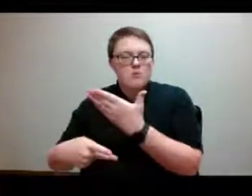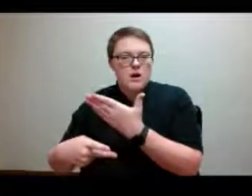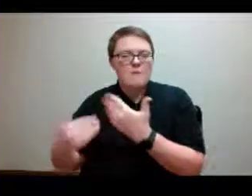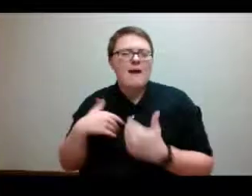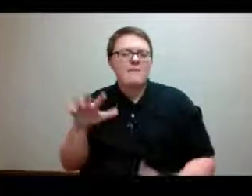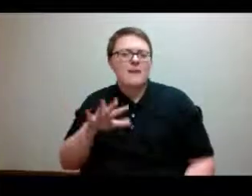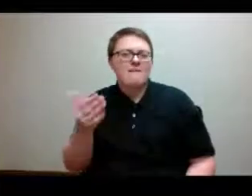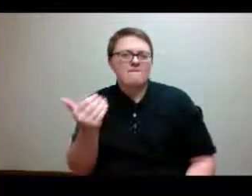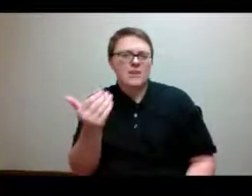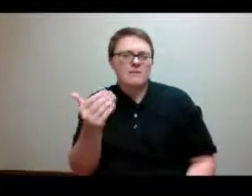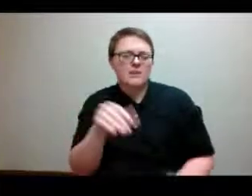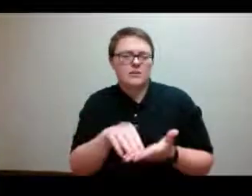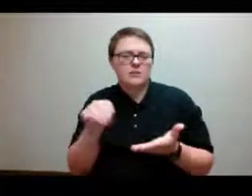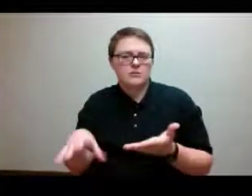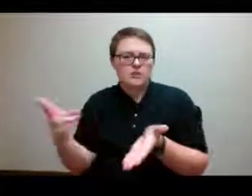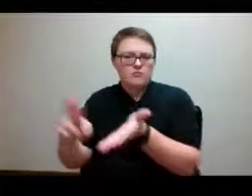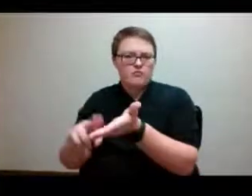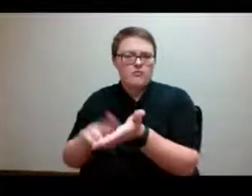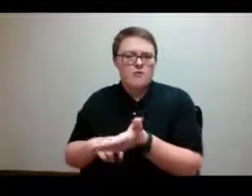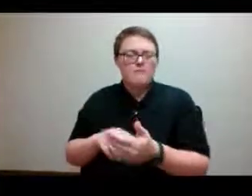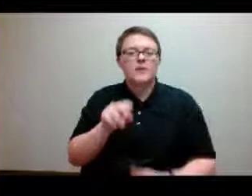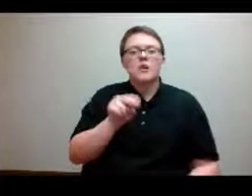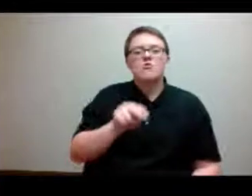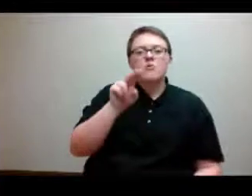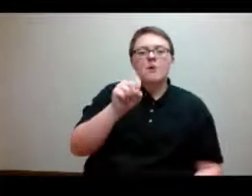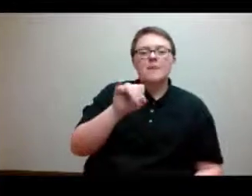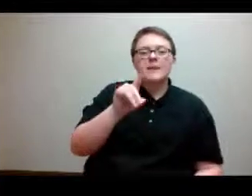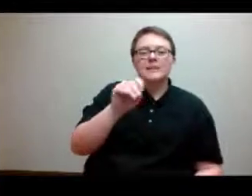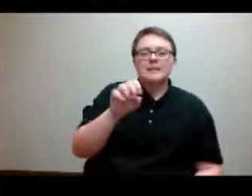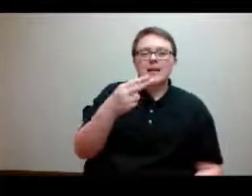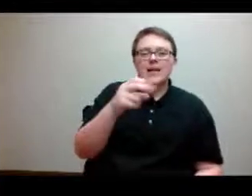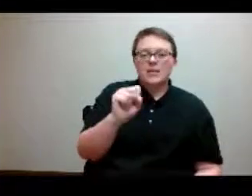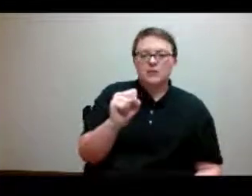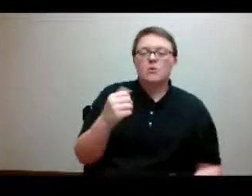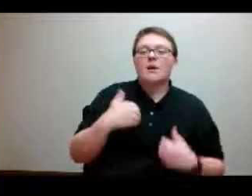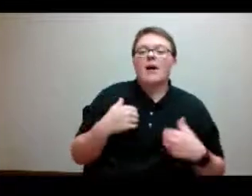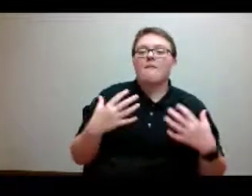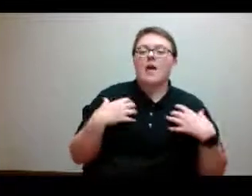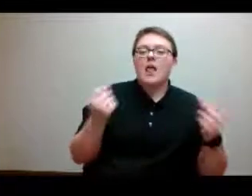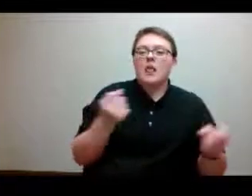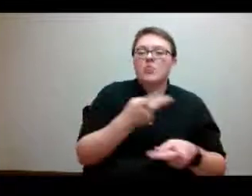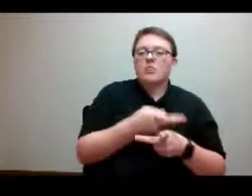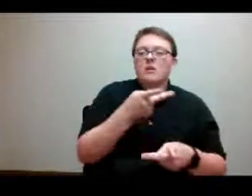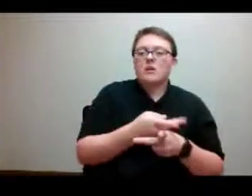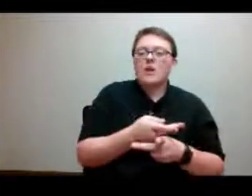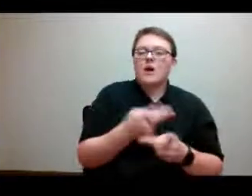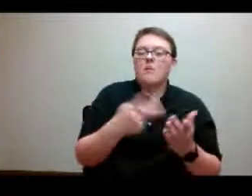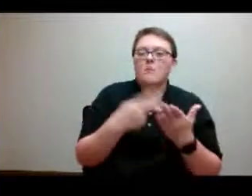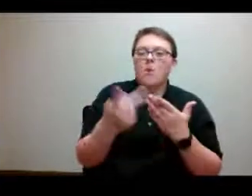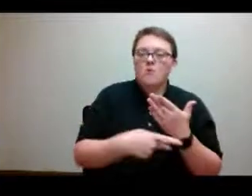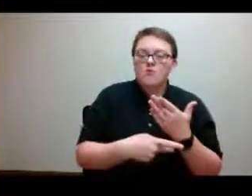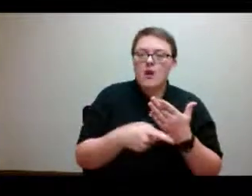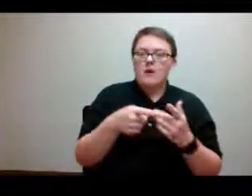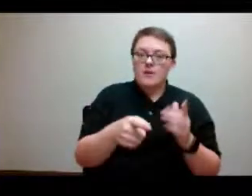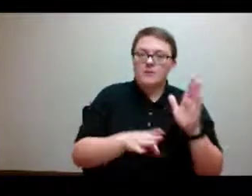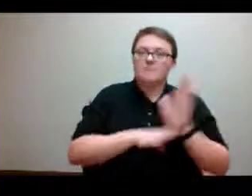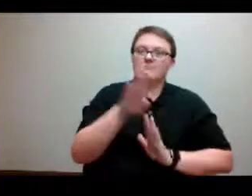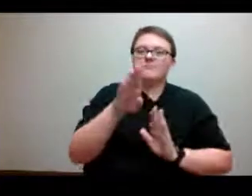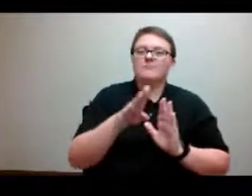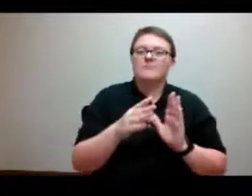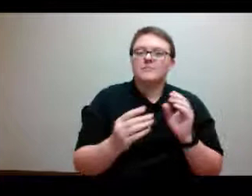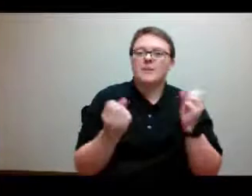Northside High School, we've got a healthcare professions program that's up over 50 students already. So those programs are getting off to a very good